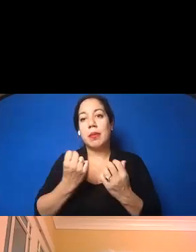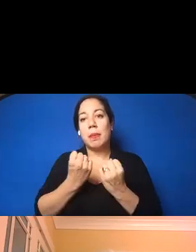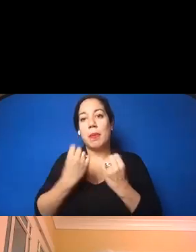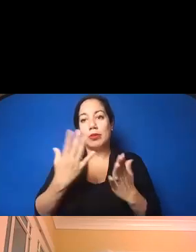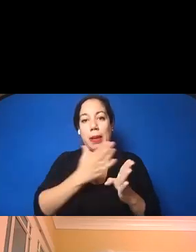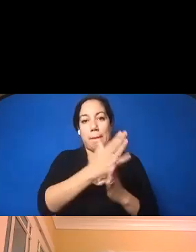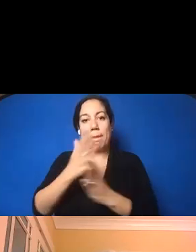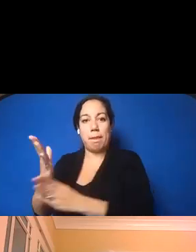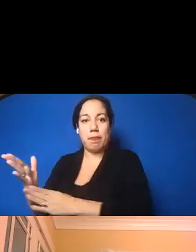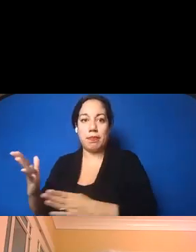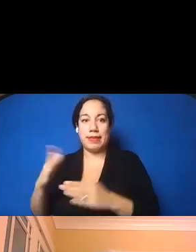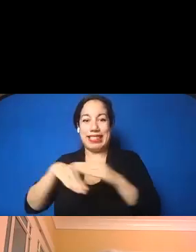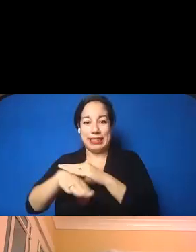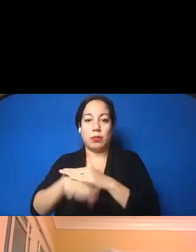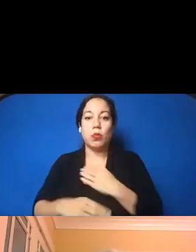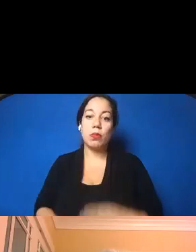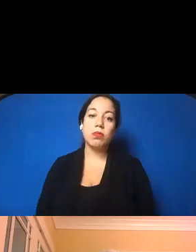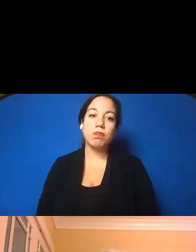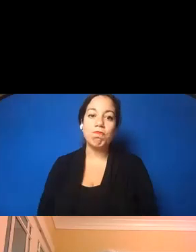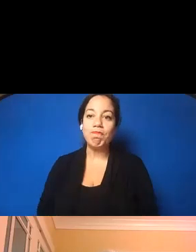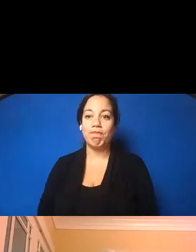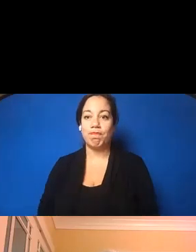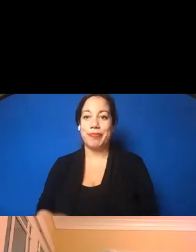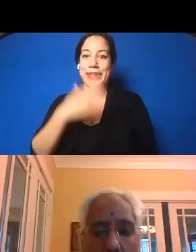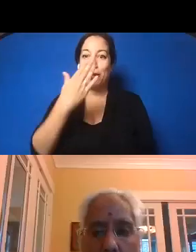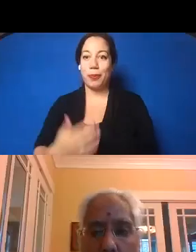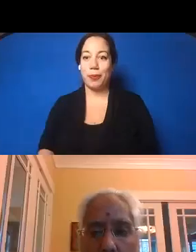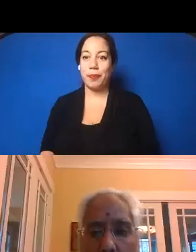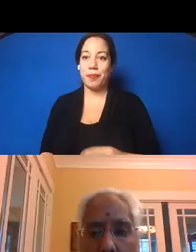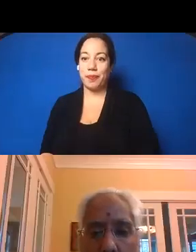multimodal way, accessible. Thank you.